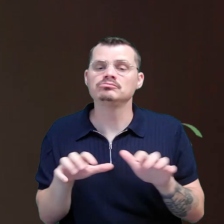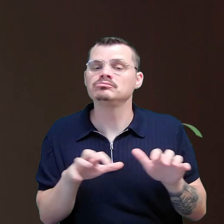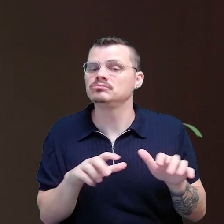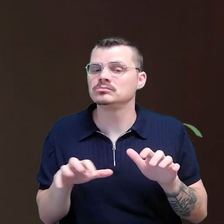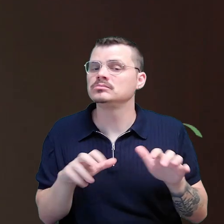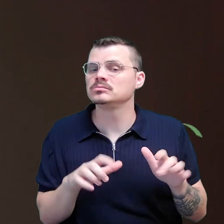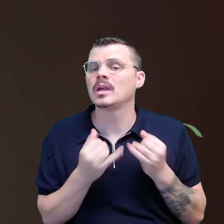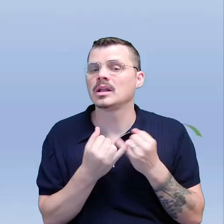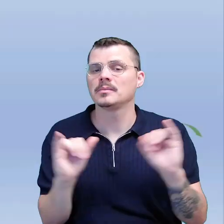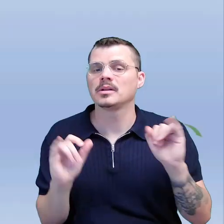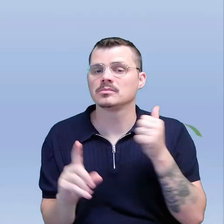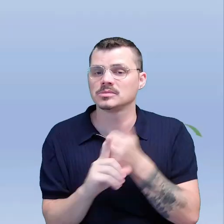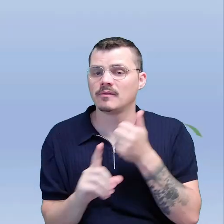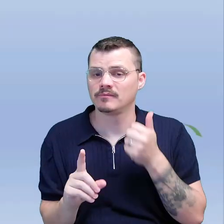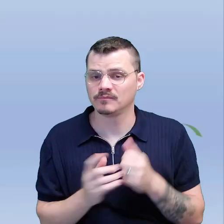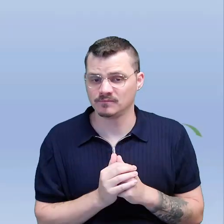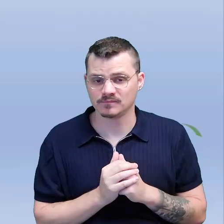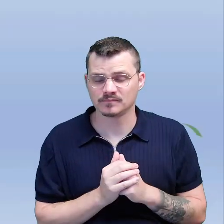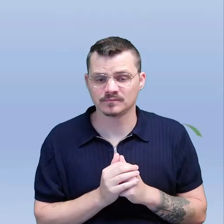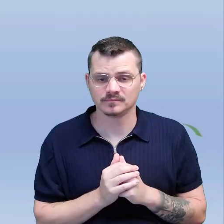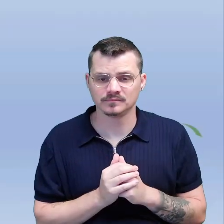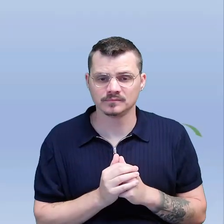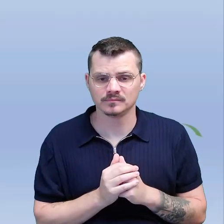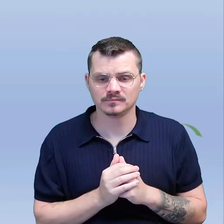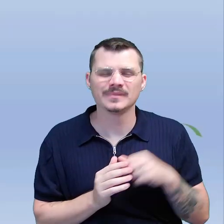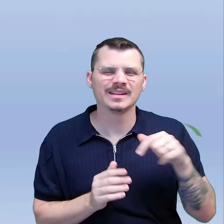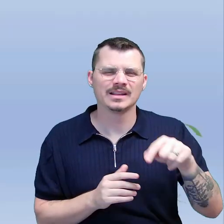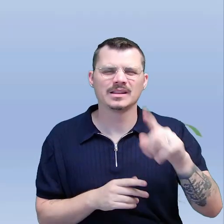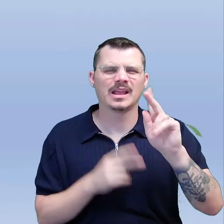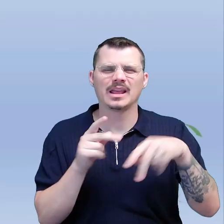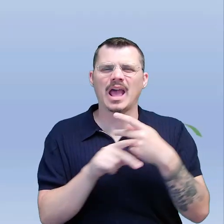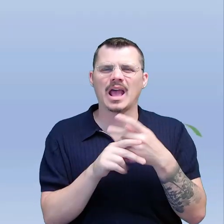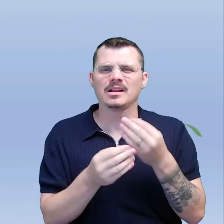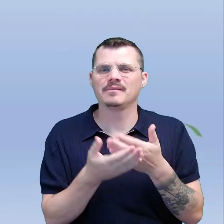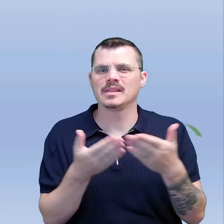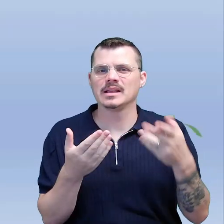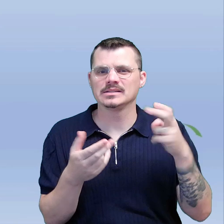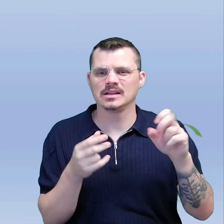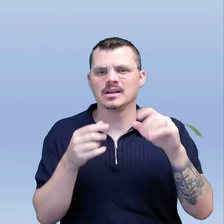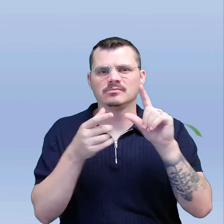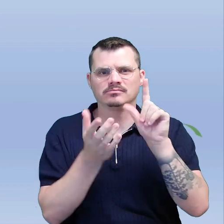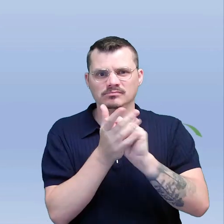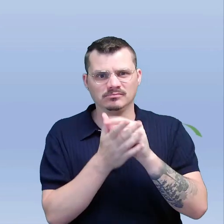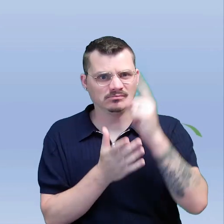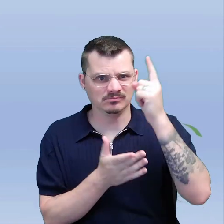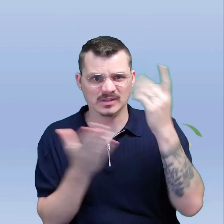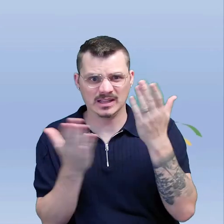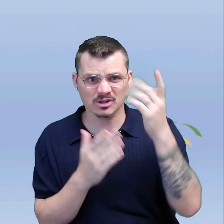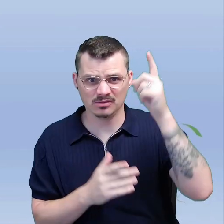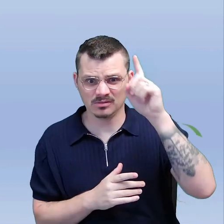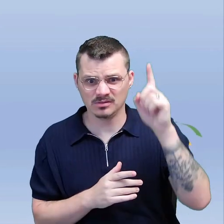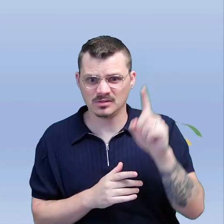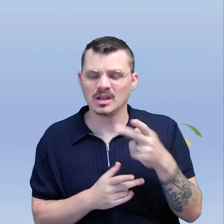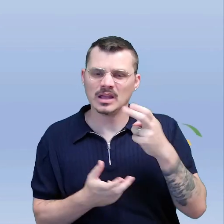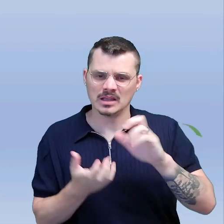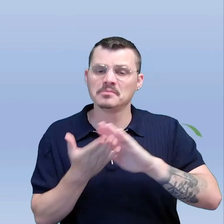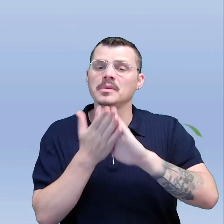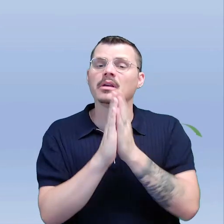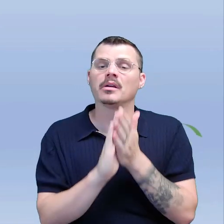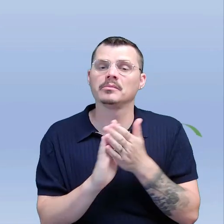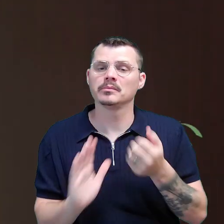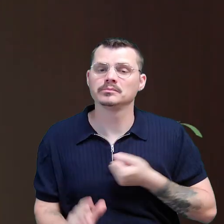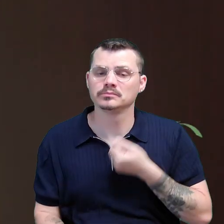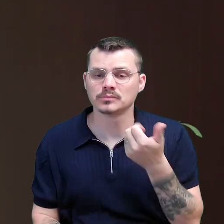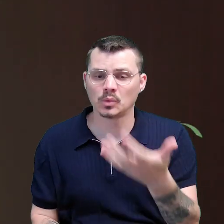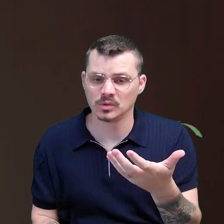type independently. And this is the kind of stuff that happened, the stuff you see here. He turned out to be a